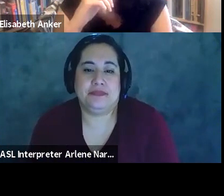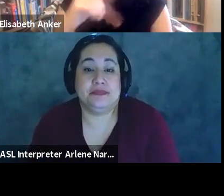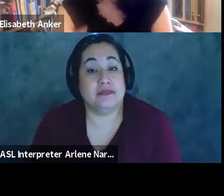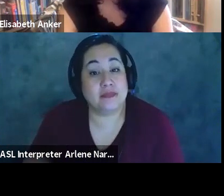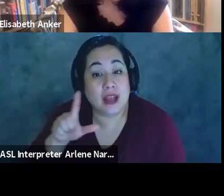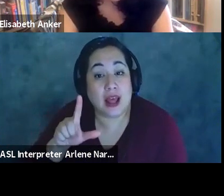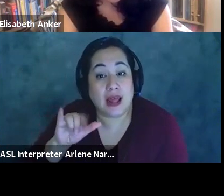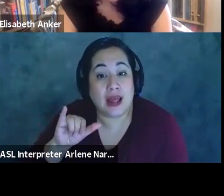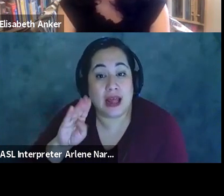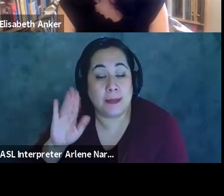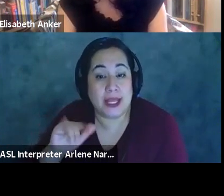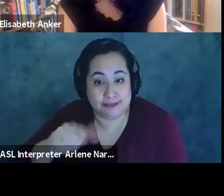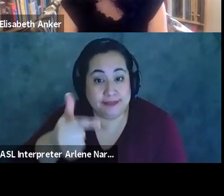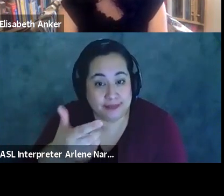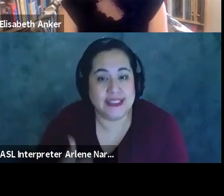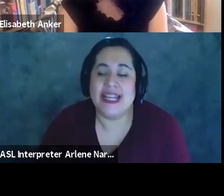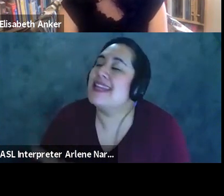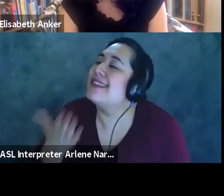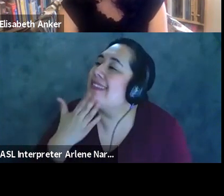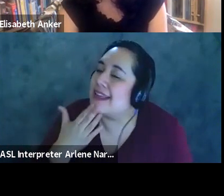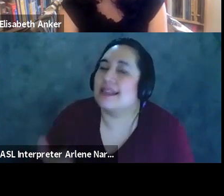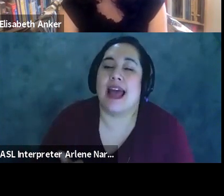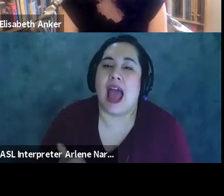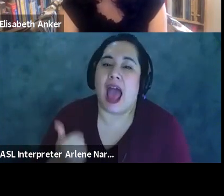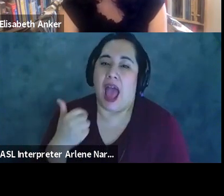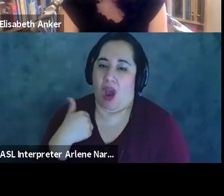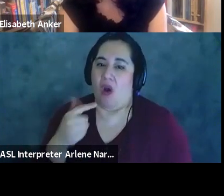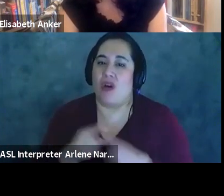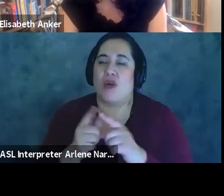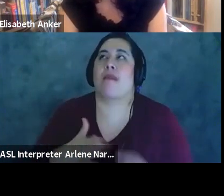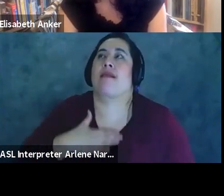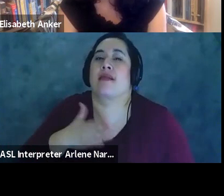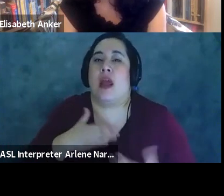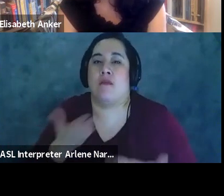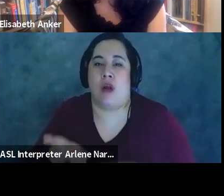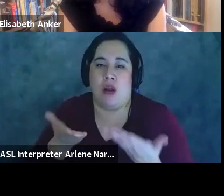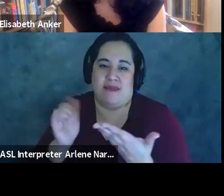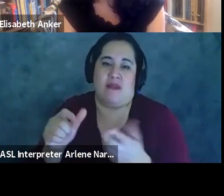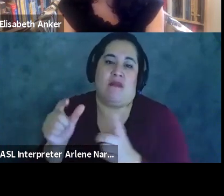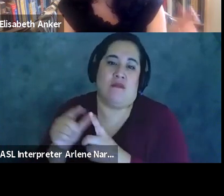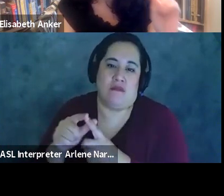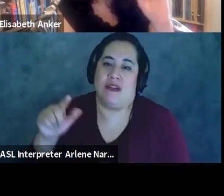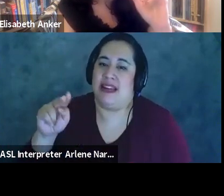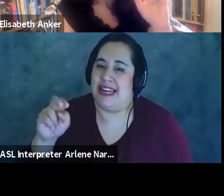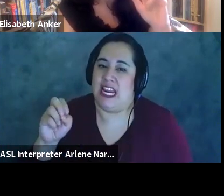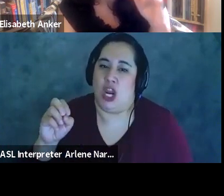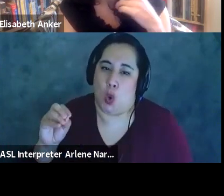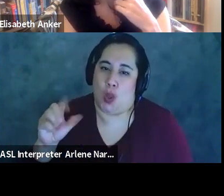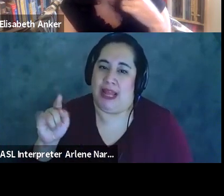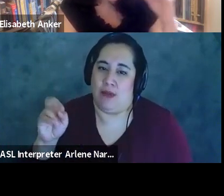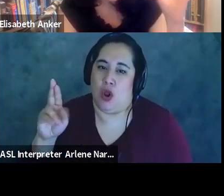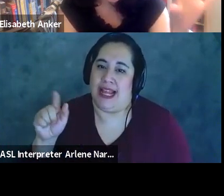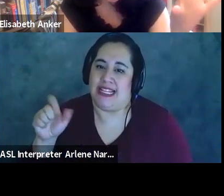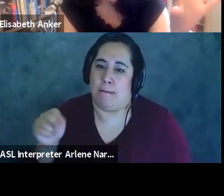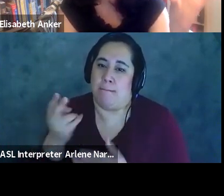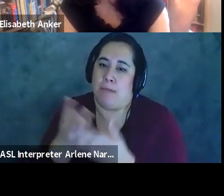Libby. Great. Thanks. I'm also glad that we brought up neoliberalism. And I think both of Achille's